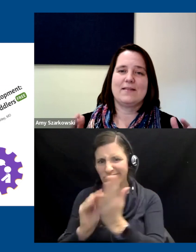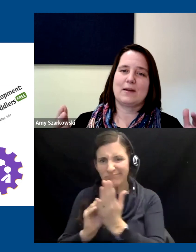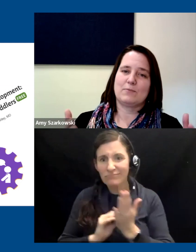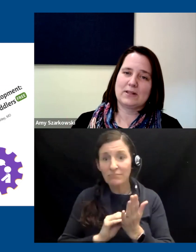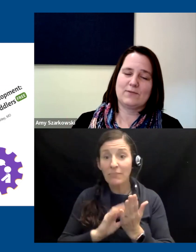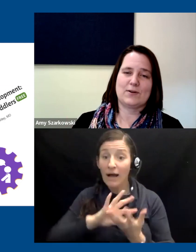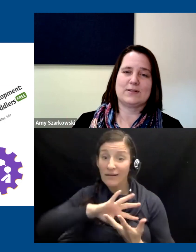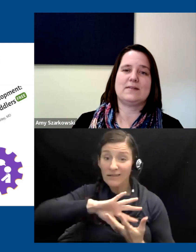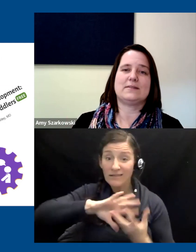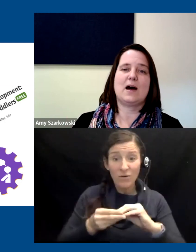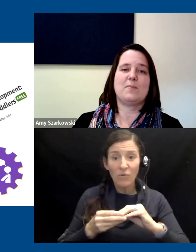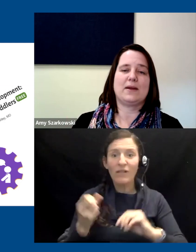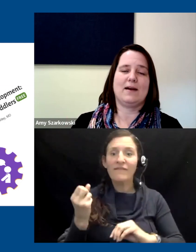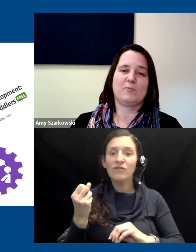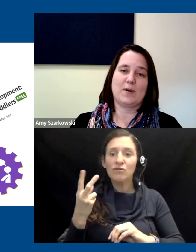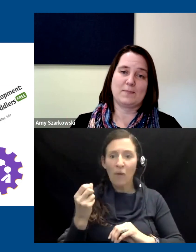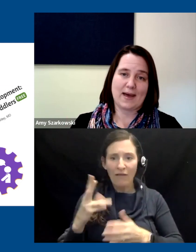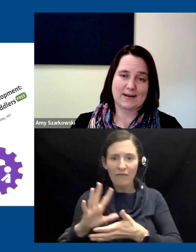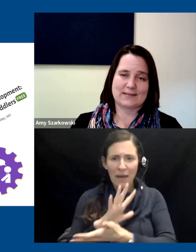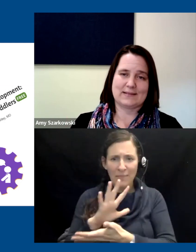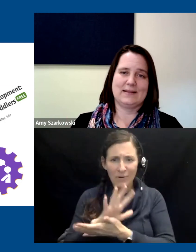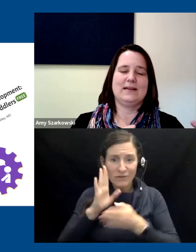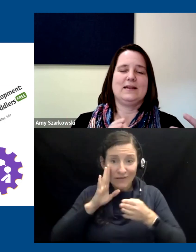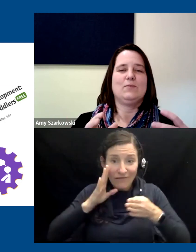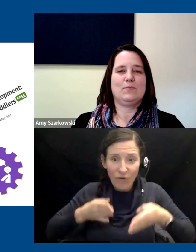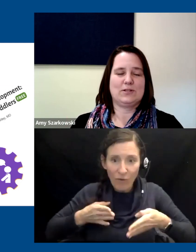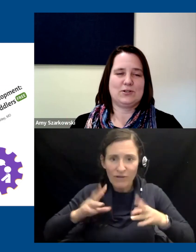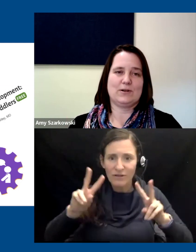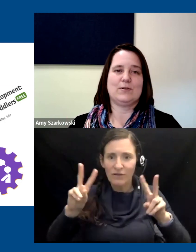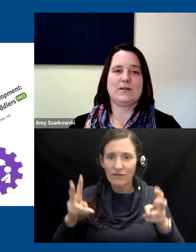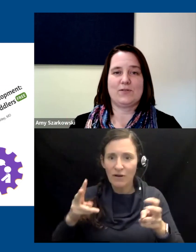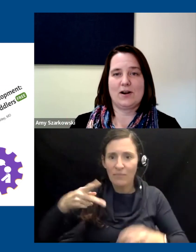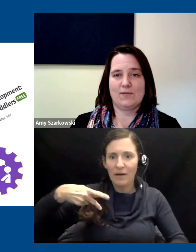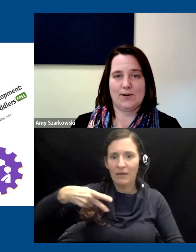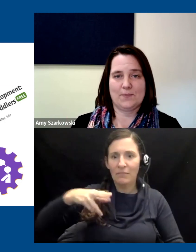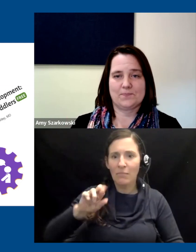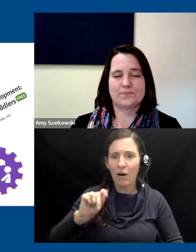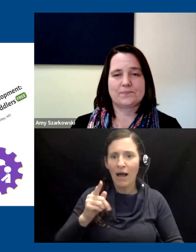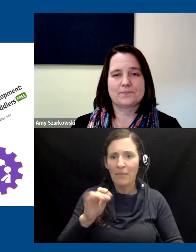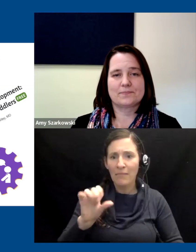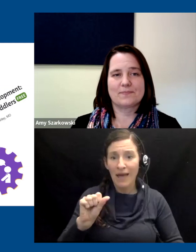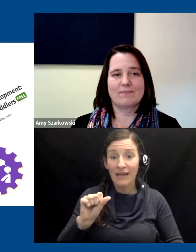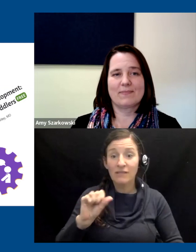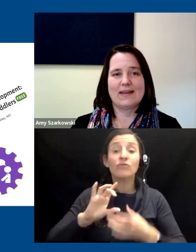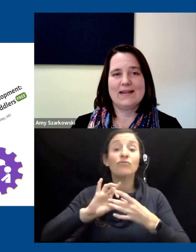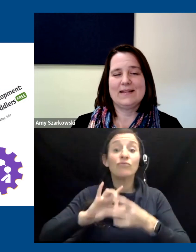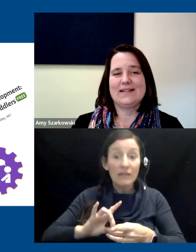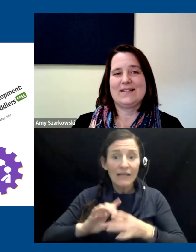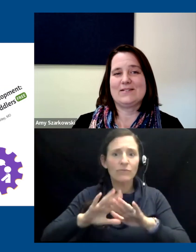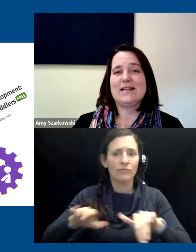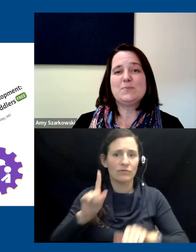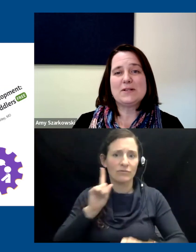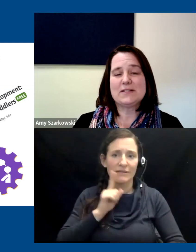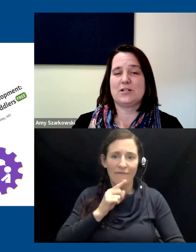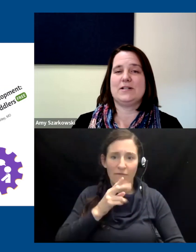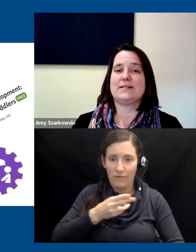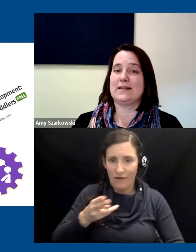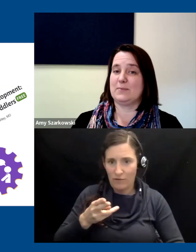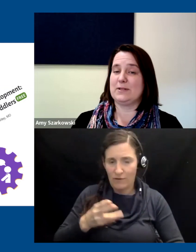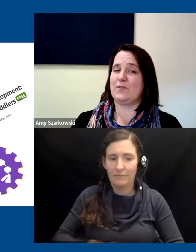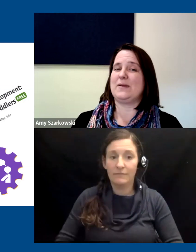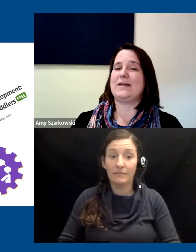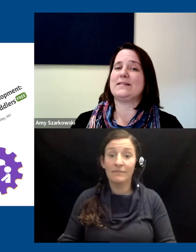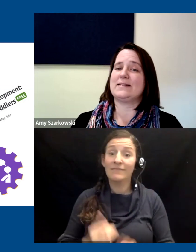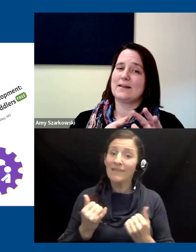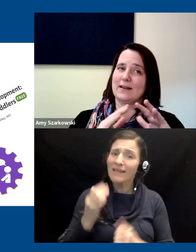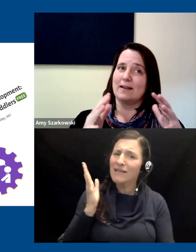papers that really focus on this topic of pragmatics with children who are deaf or hard of hearing. Now, today's presentation is a little